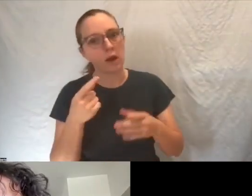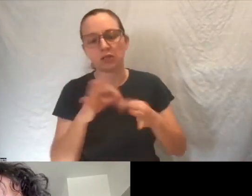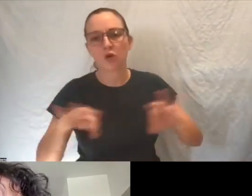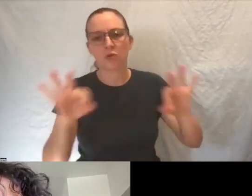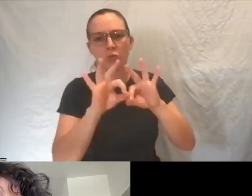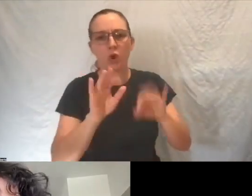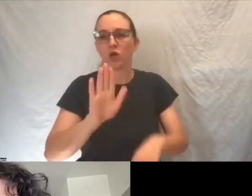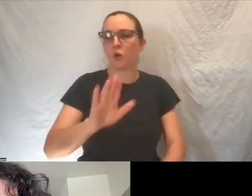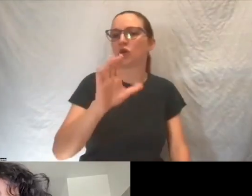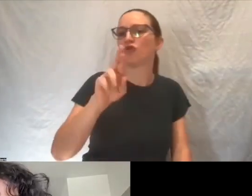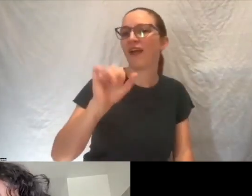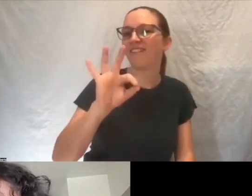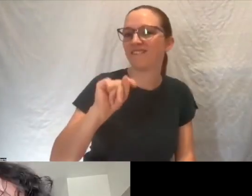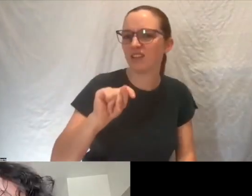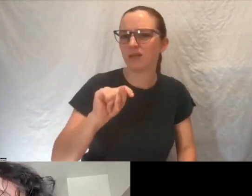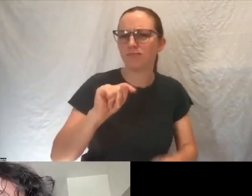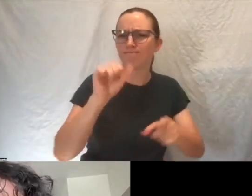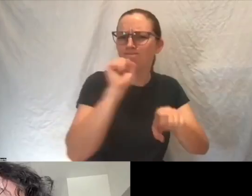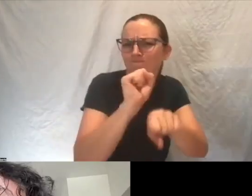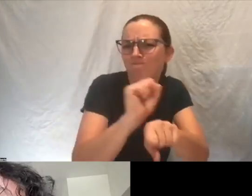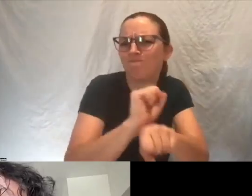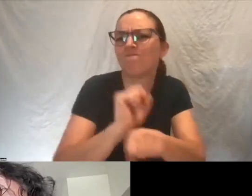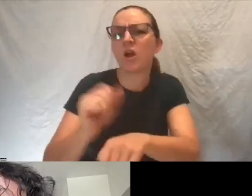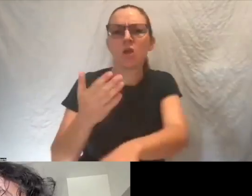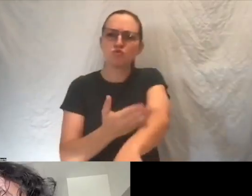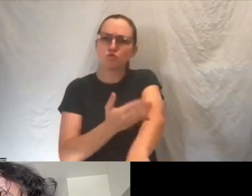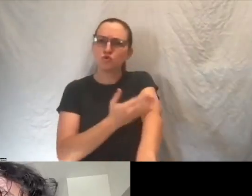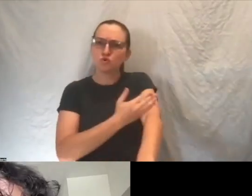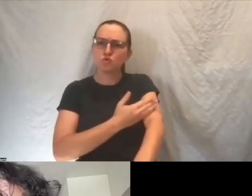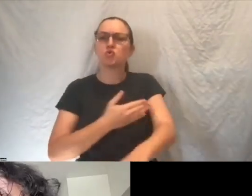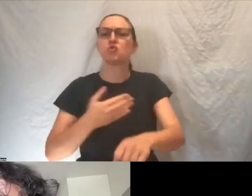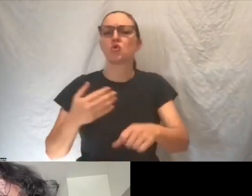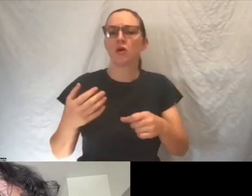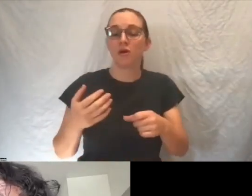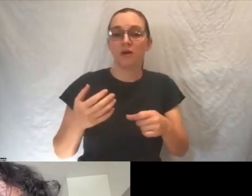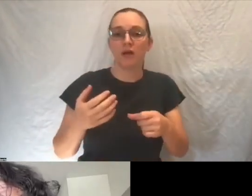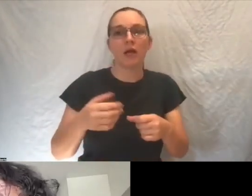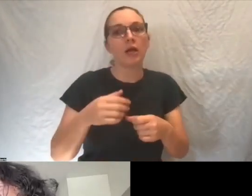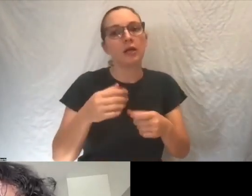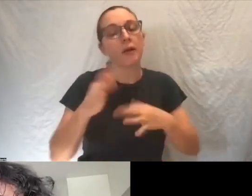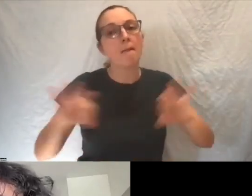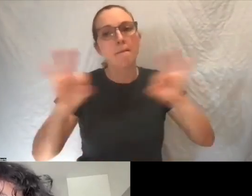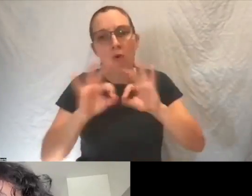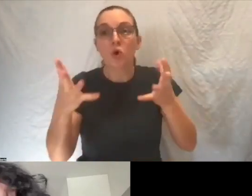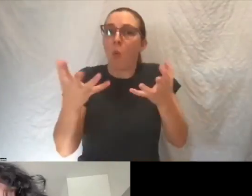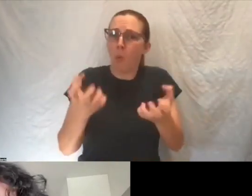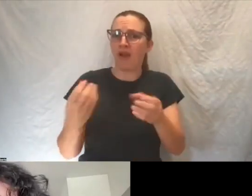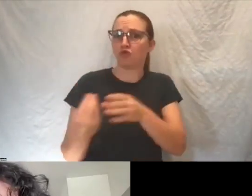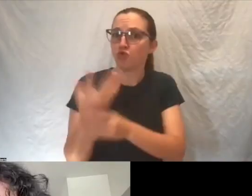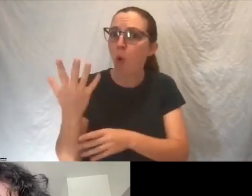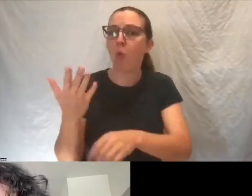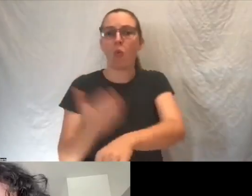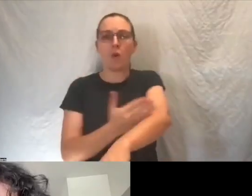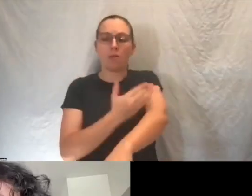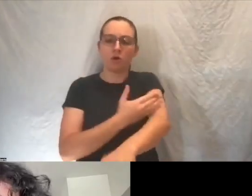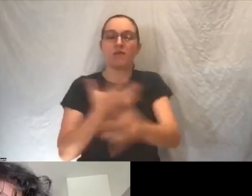and just so that you can grow as an artist. I think it's important to always want to and be eager to work